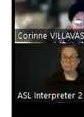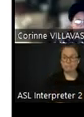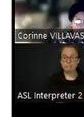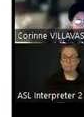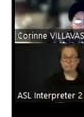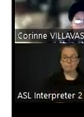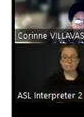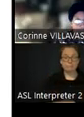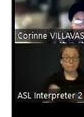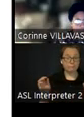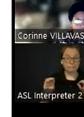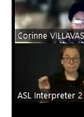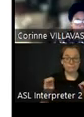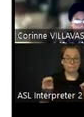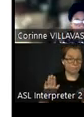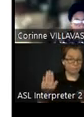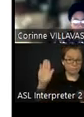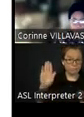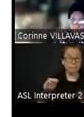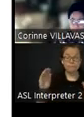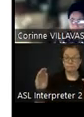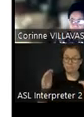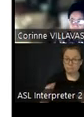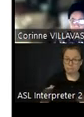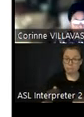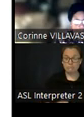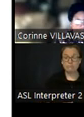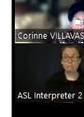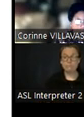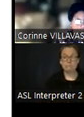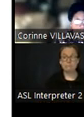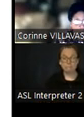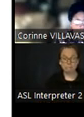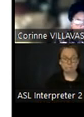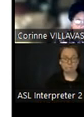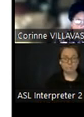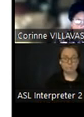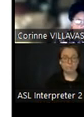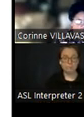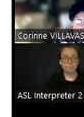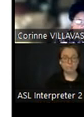Okay. Seeing that there are no hands raised, may we move forward, Co-Chair Teresa?